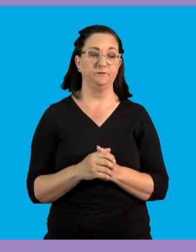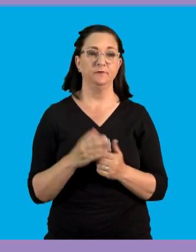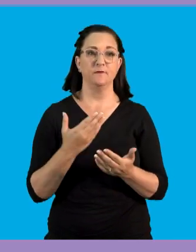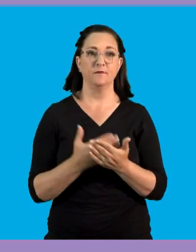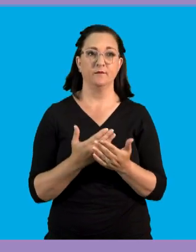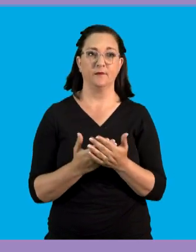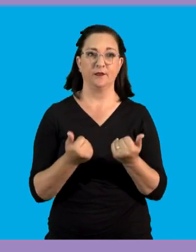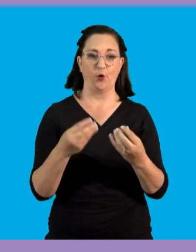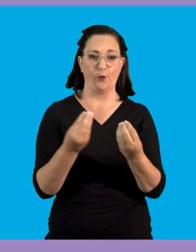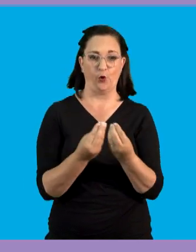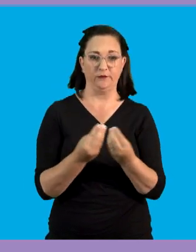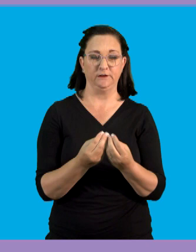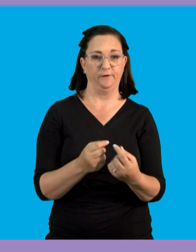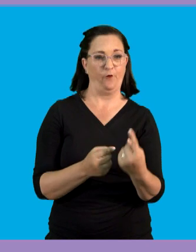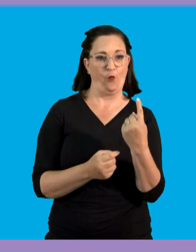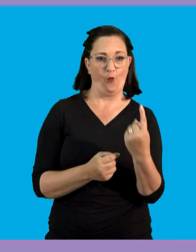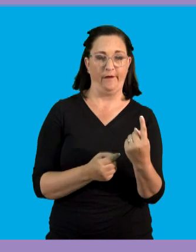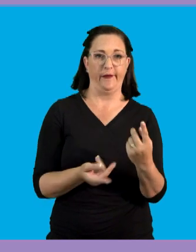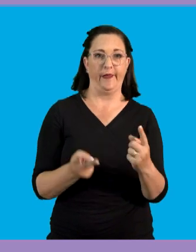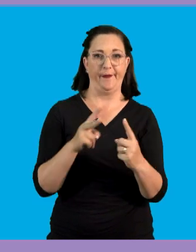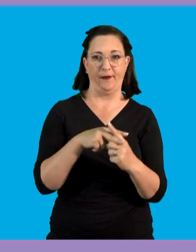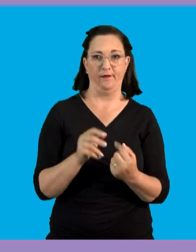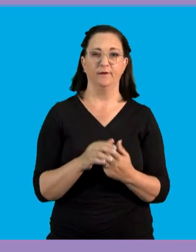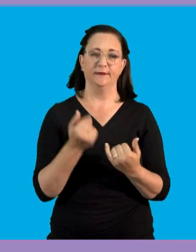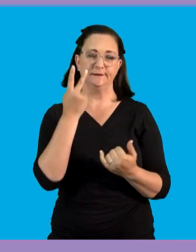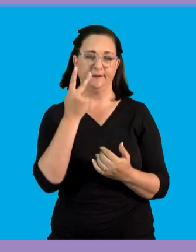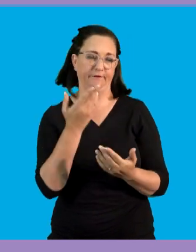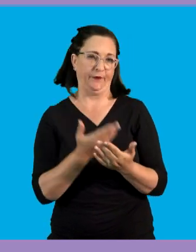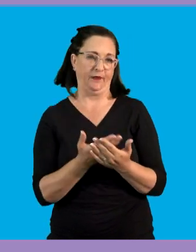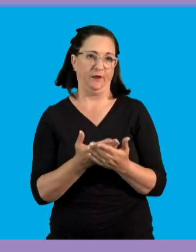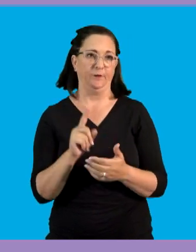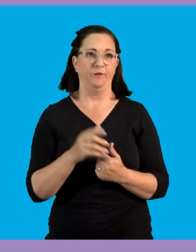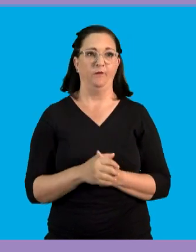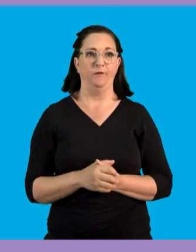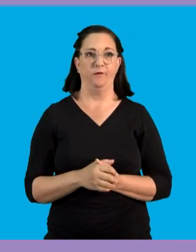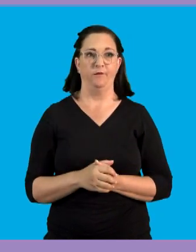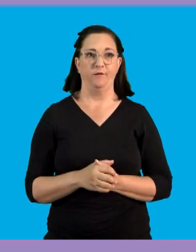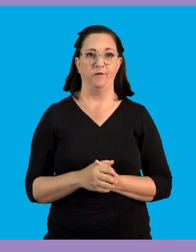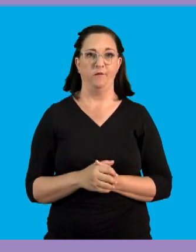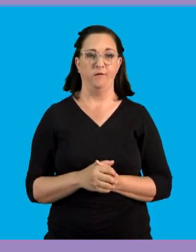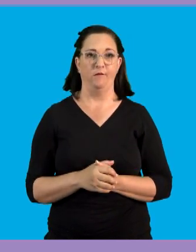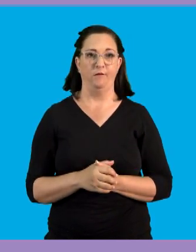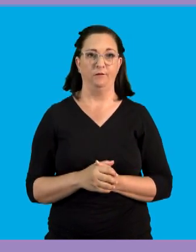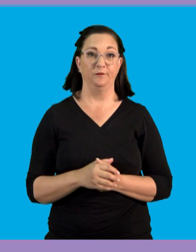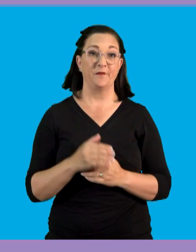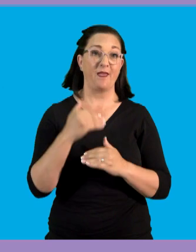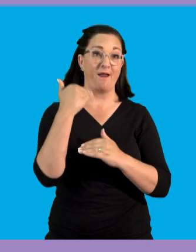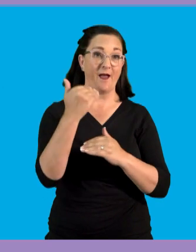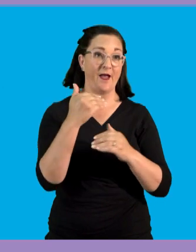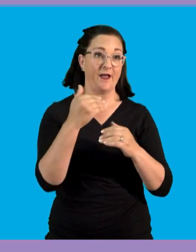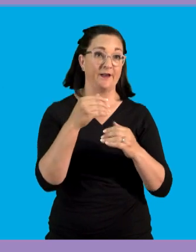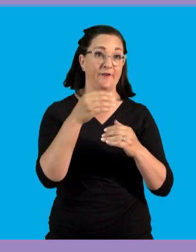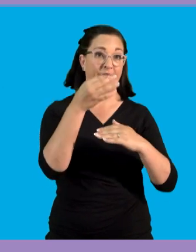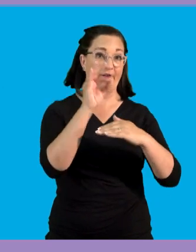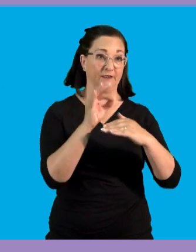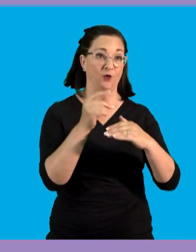how to apply the properties of 1. Let's look at this in practice. Let's now find the